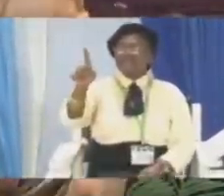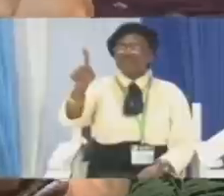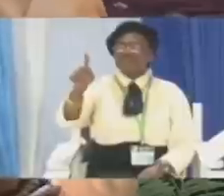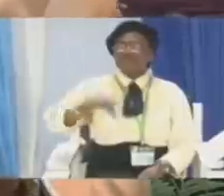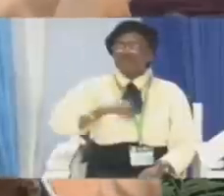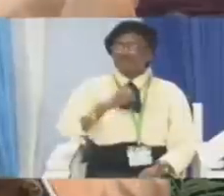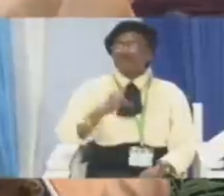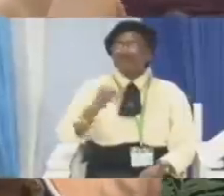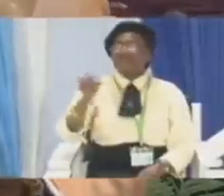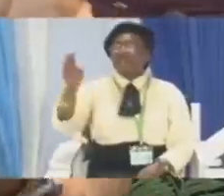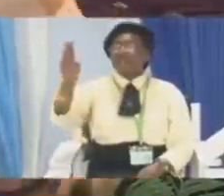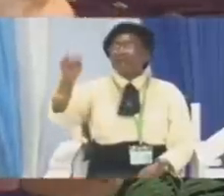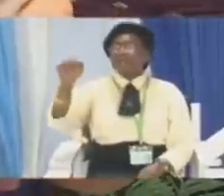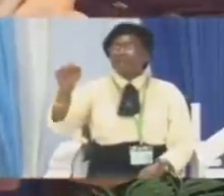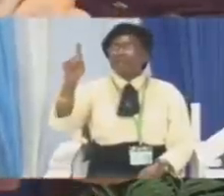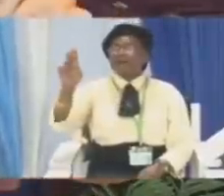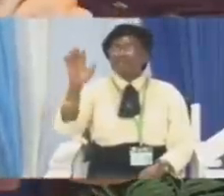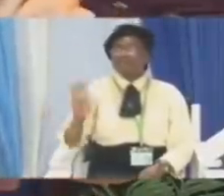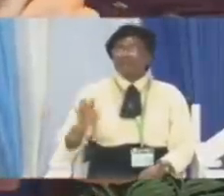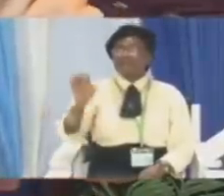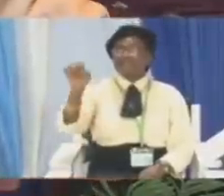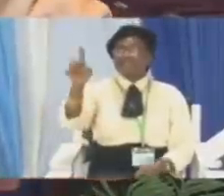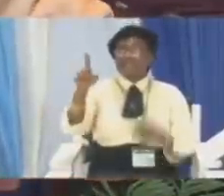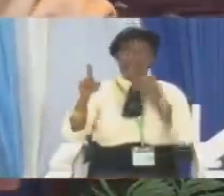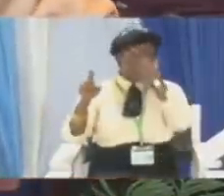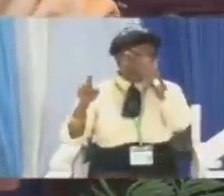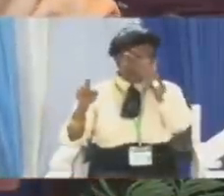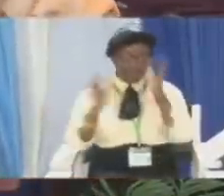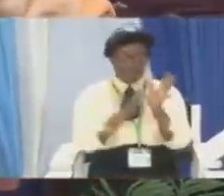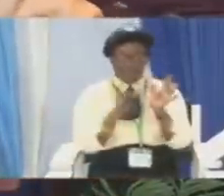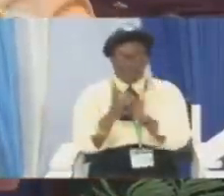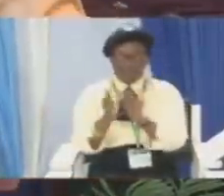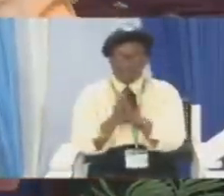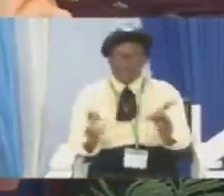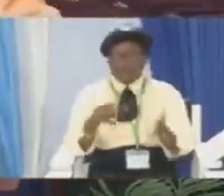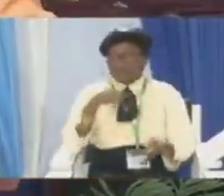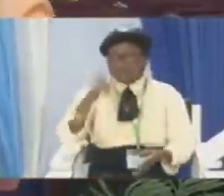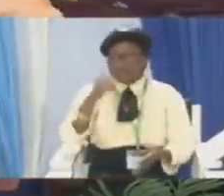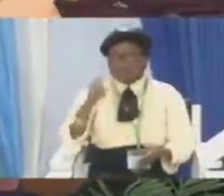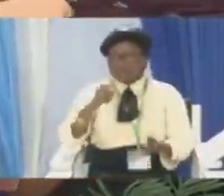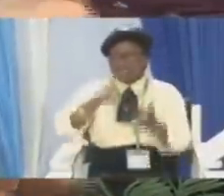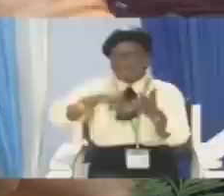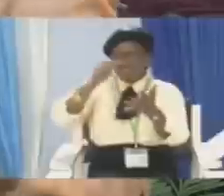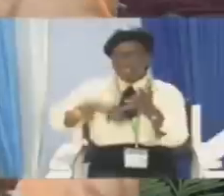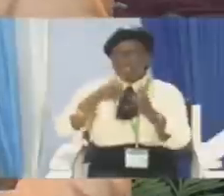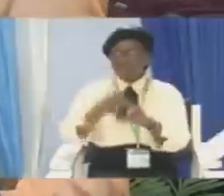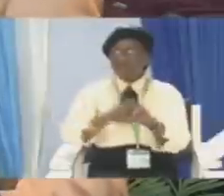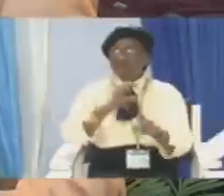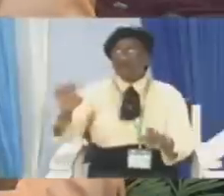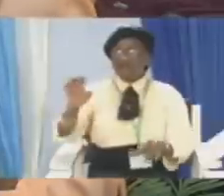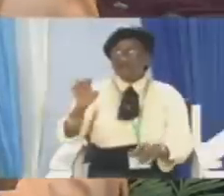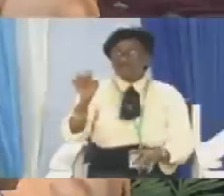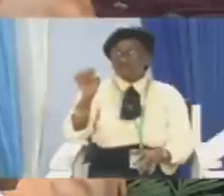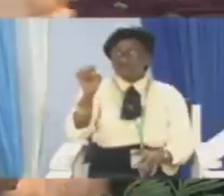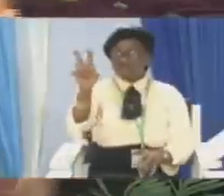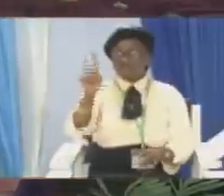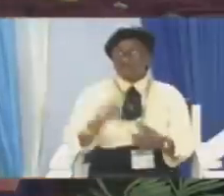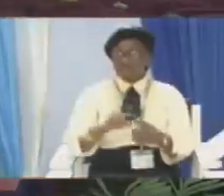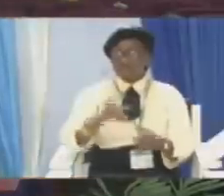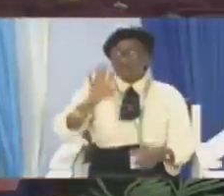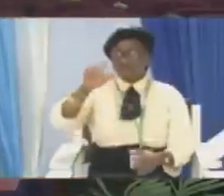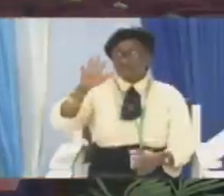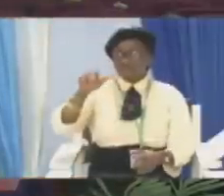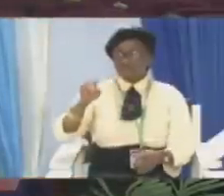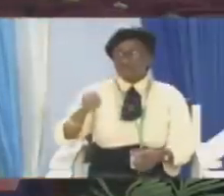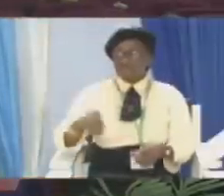Mark chapter 11, the Bible says, reading from verse 12 to 15, during